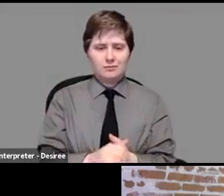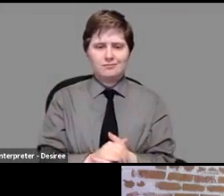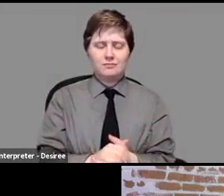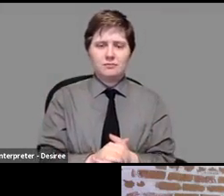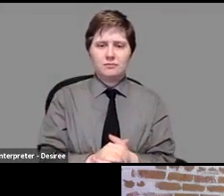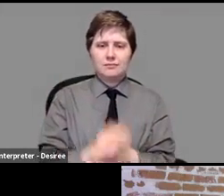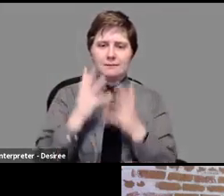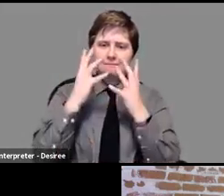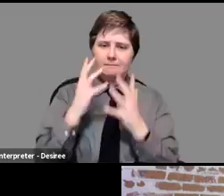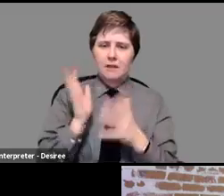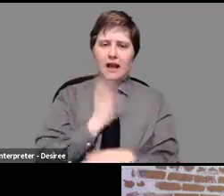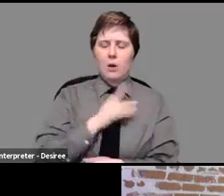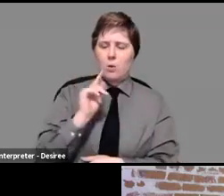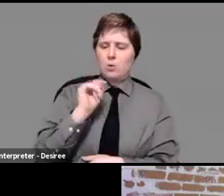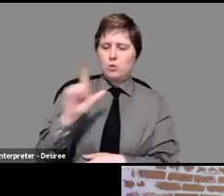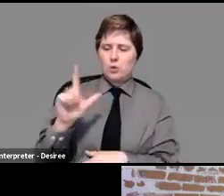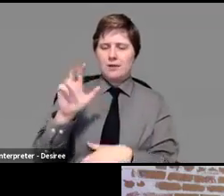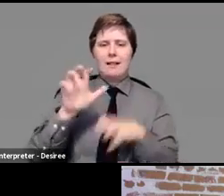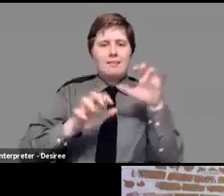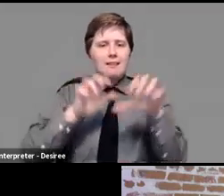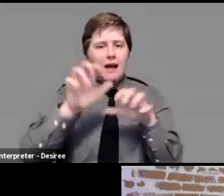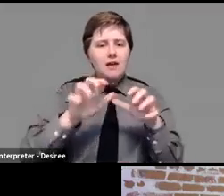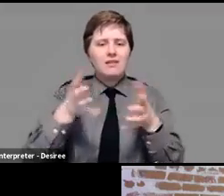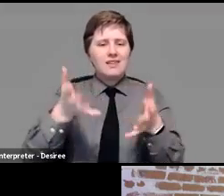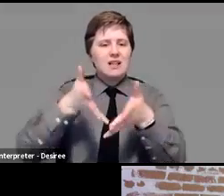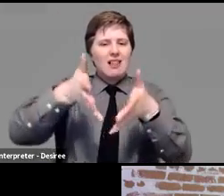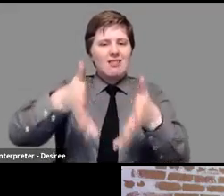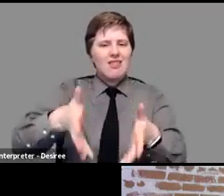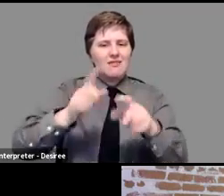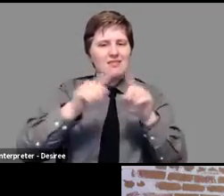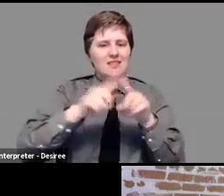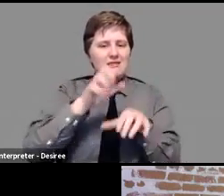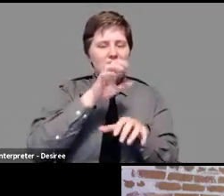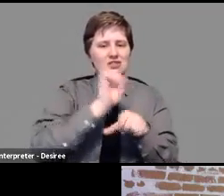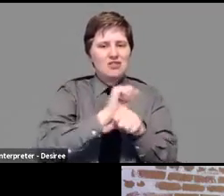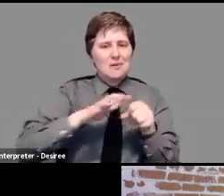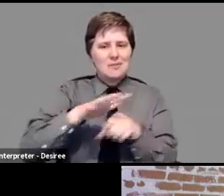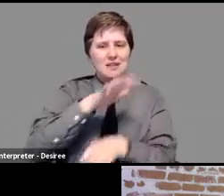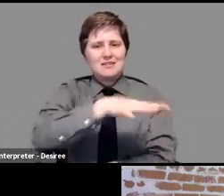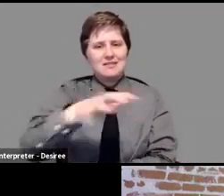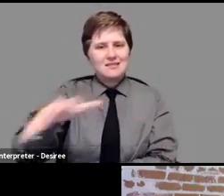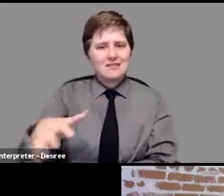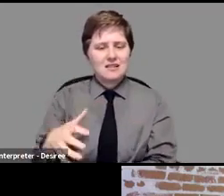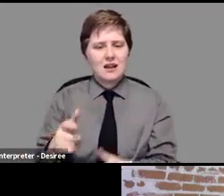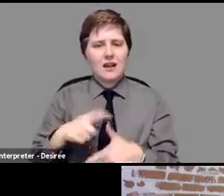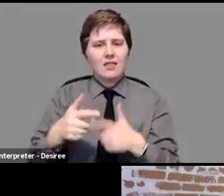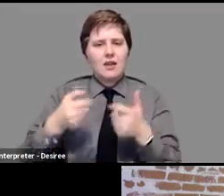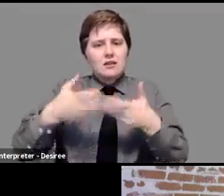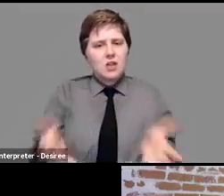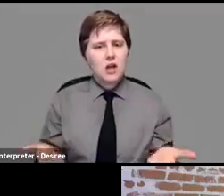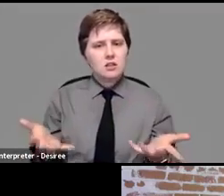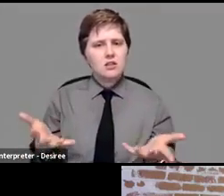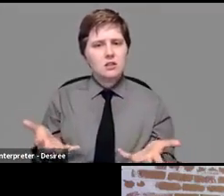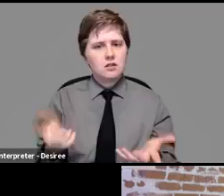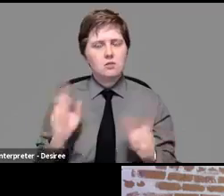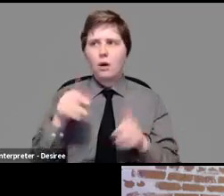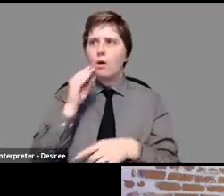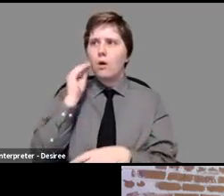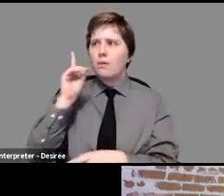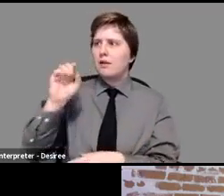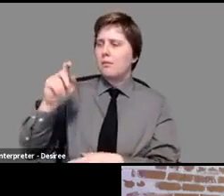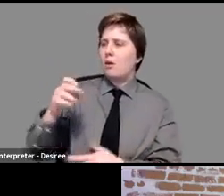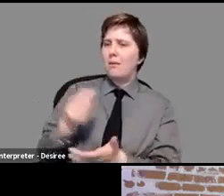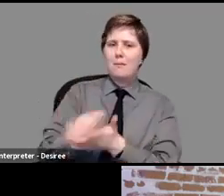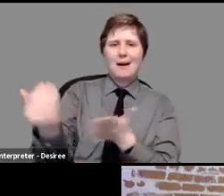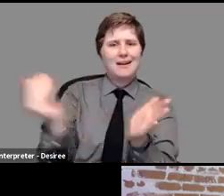unfortunately, our tools and ladders and things like that get left at all different job sites. And then we lose it. And then we're at Home Depot or wherever, and we're